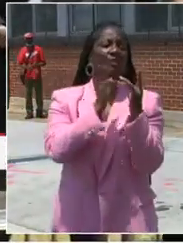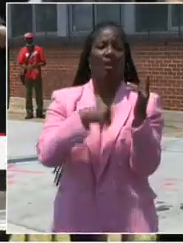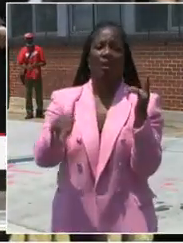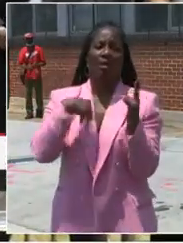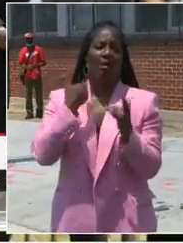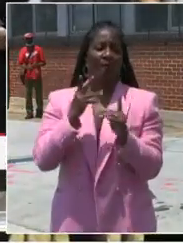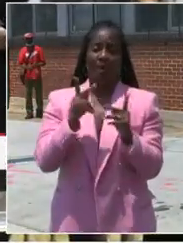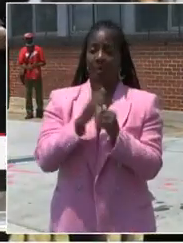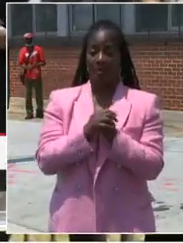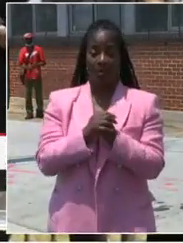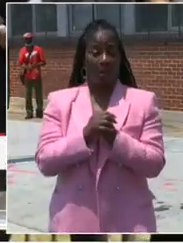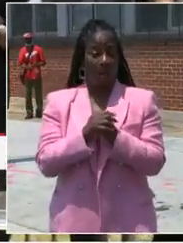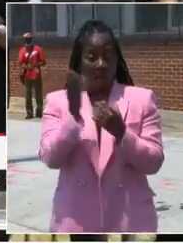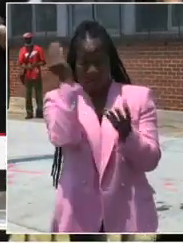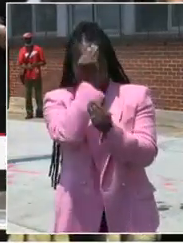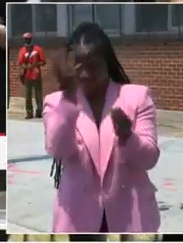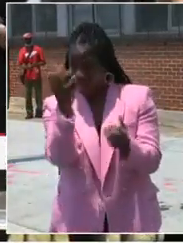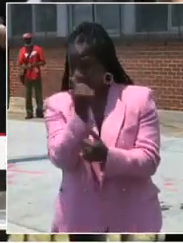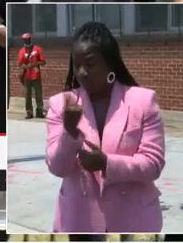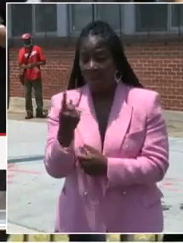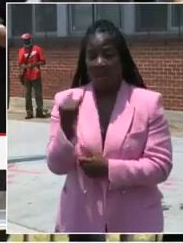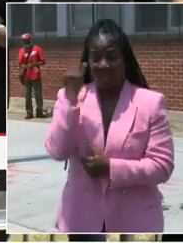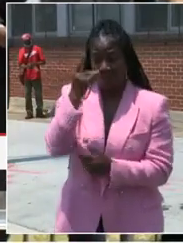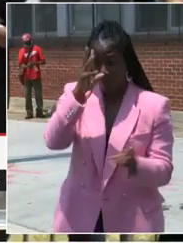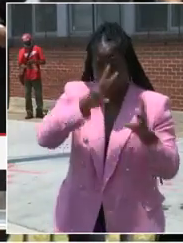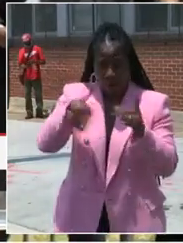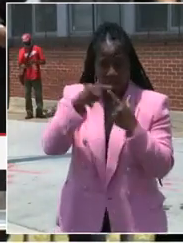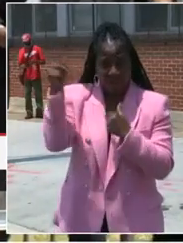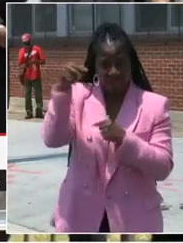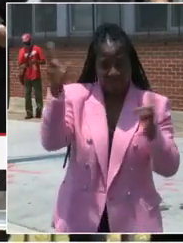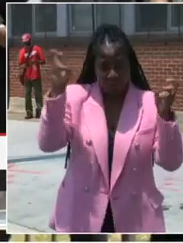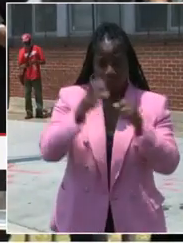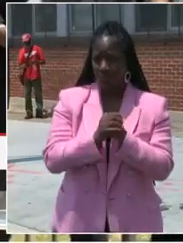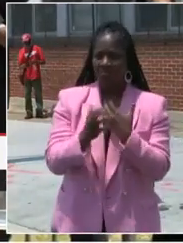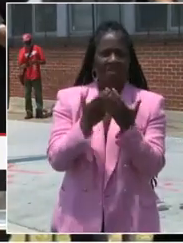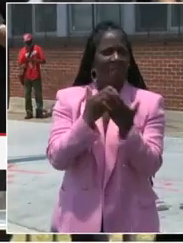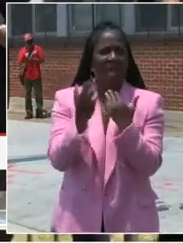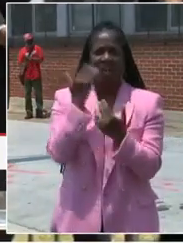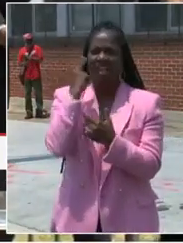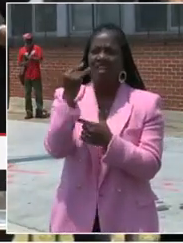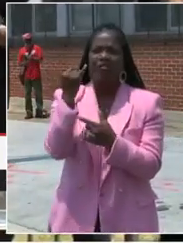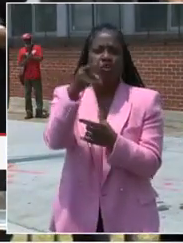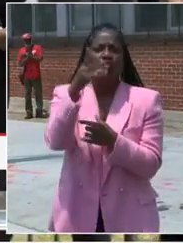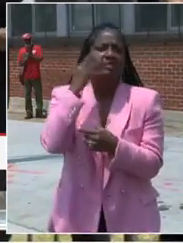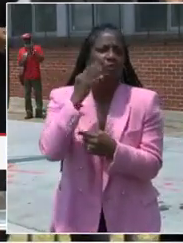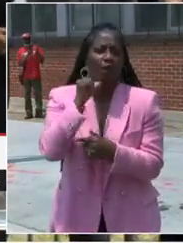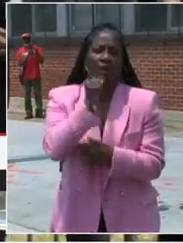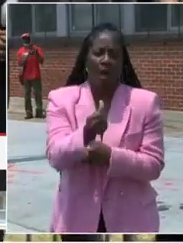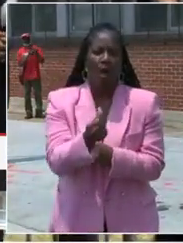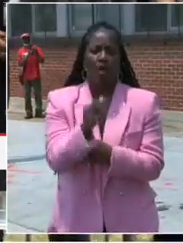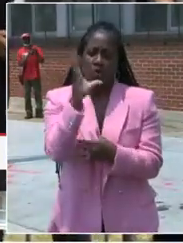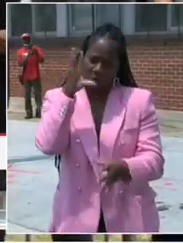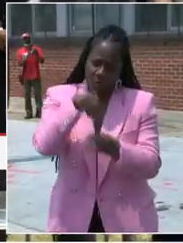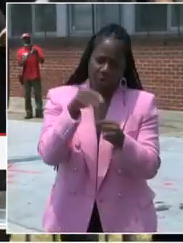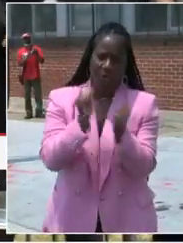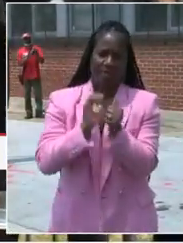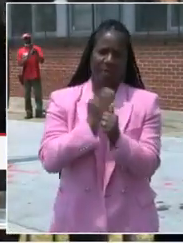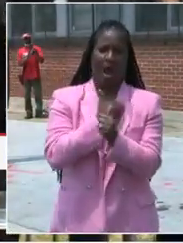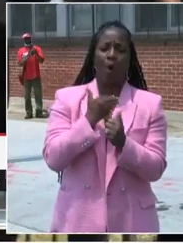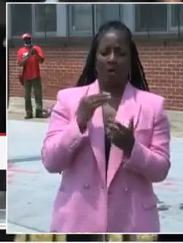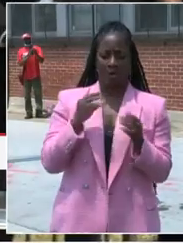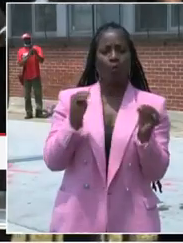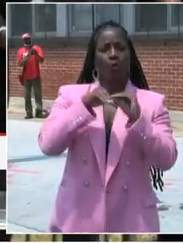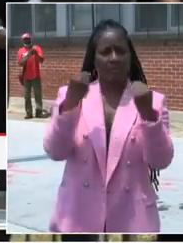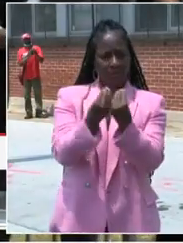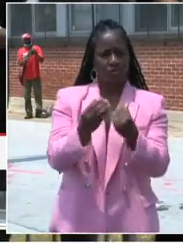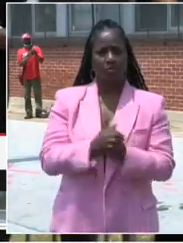are at all worried about this issue, whether it came to your doorstep or not, you're a part of the No Slide Zone. If